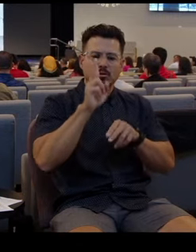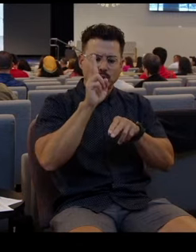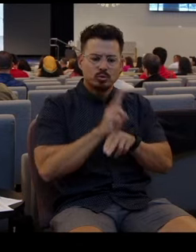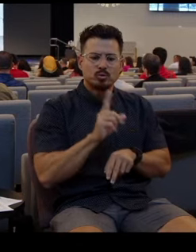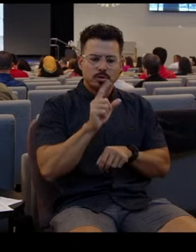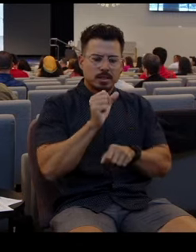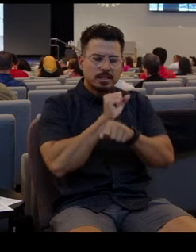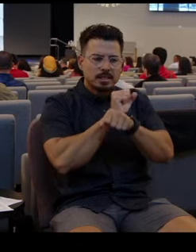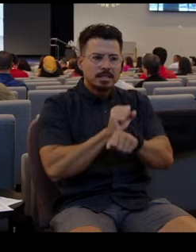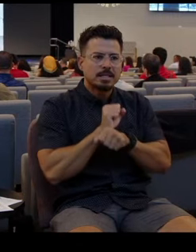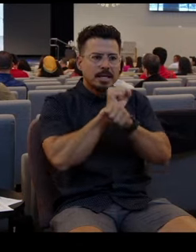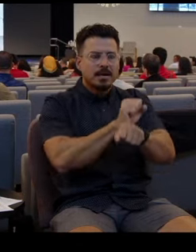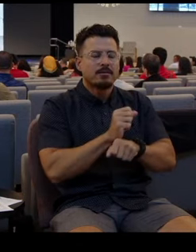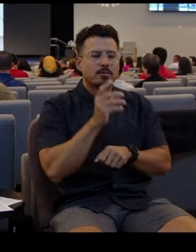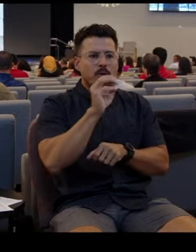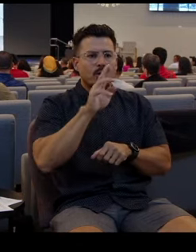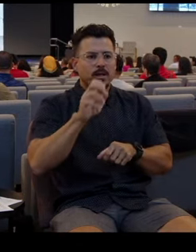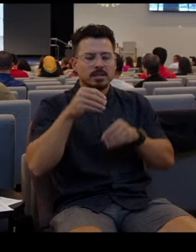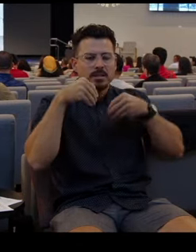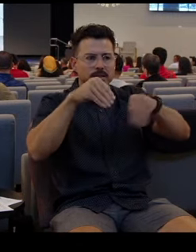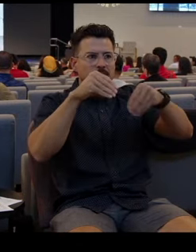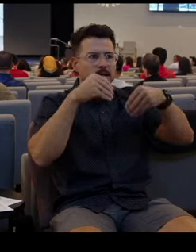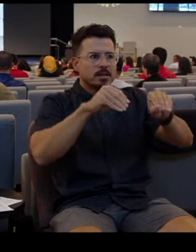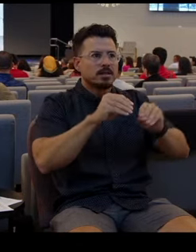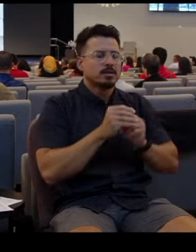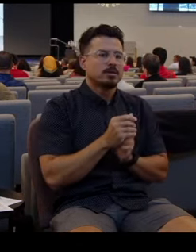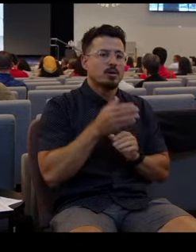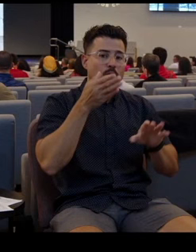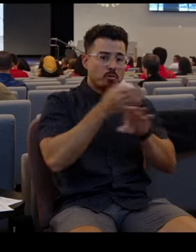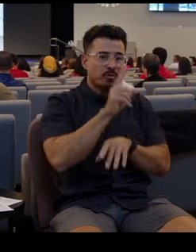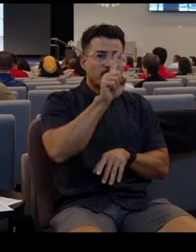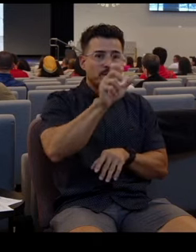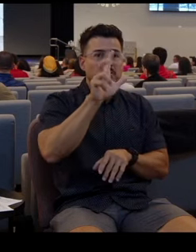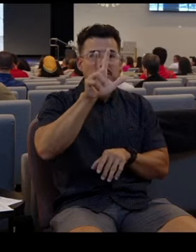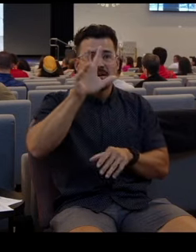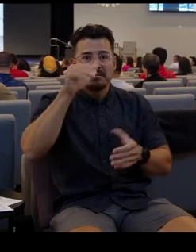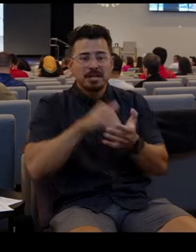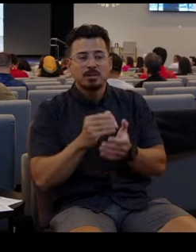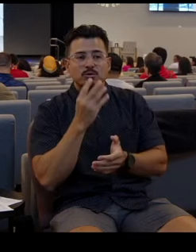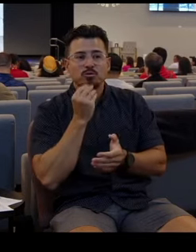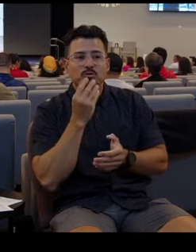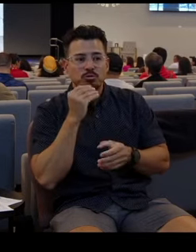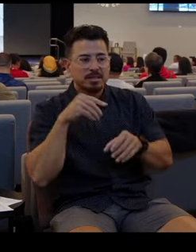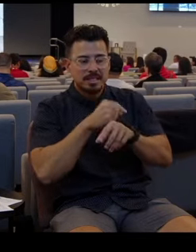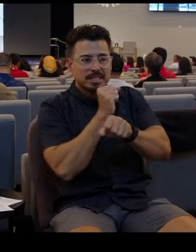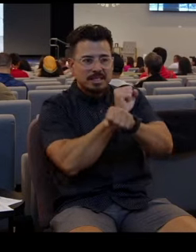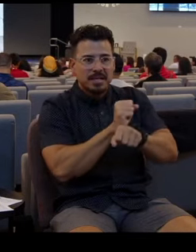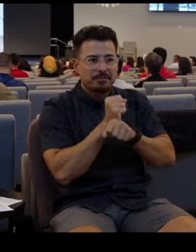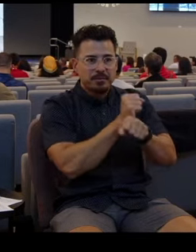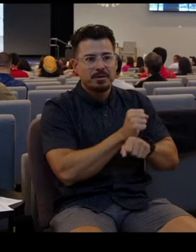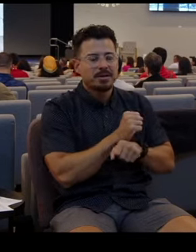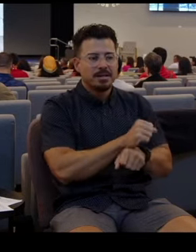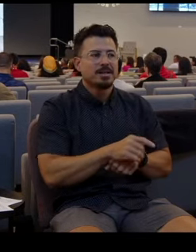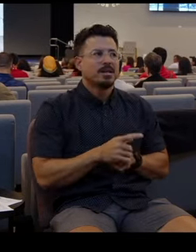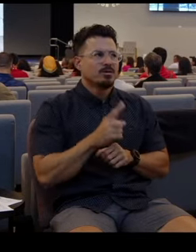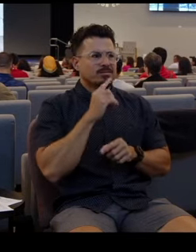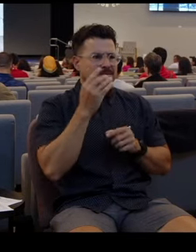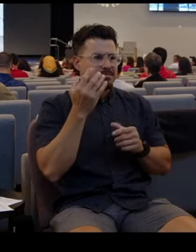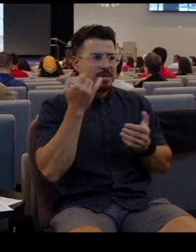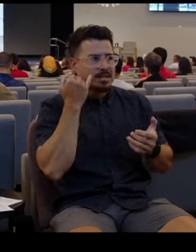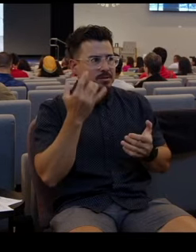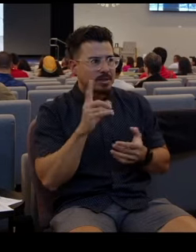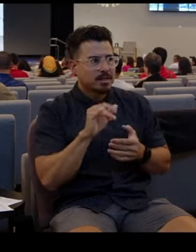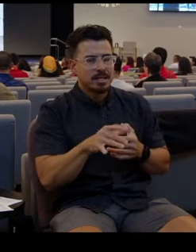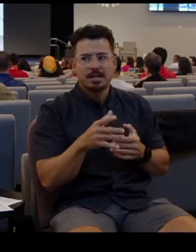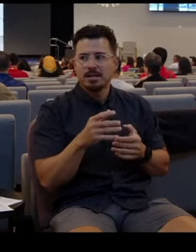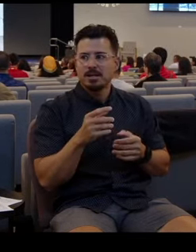a slave market to sell, listen, over 135,000 Jews into slavery. And what was so ironic about that is that